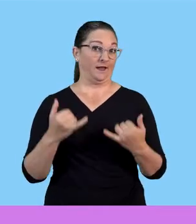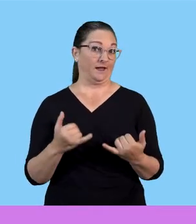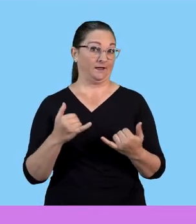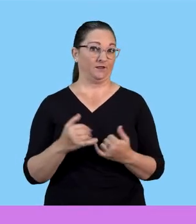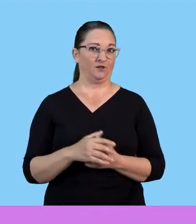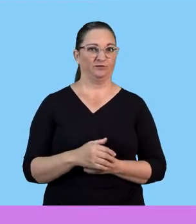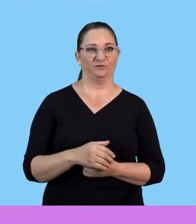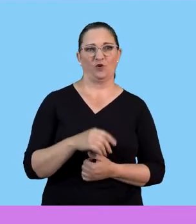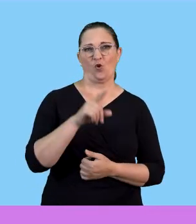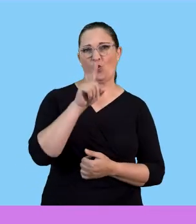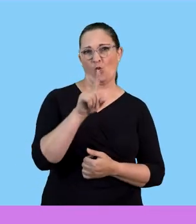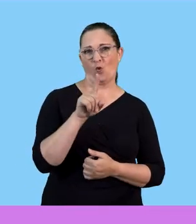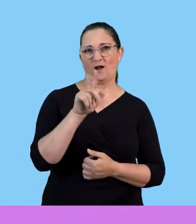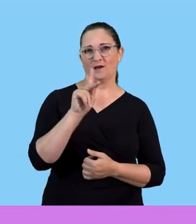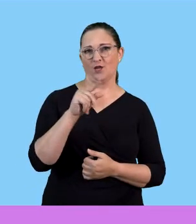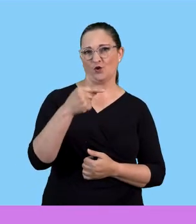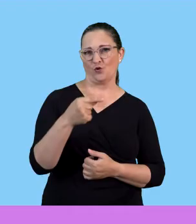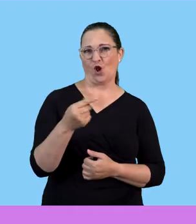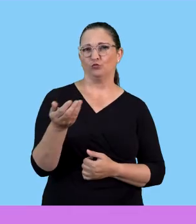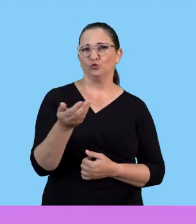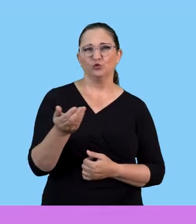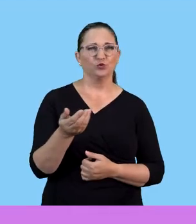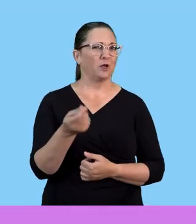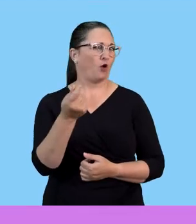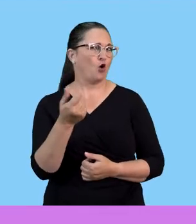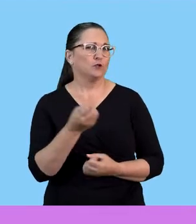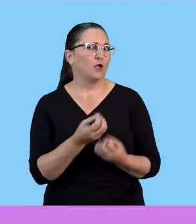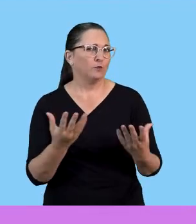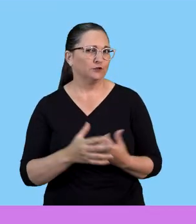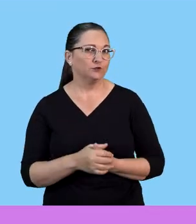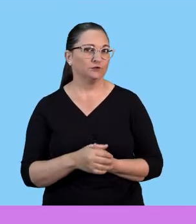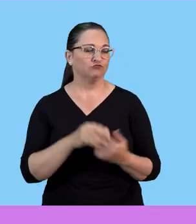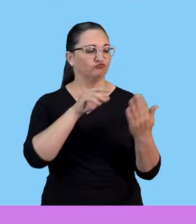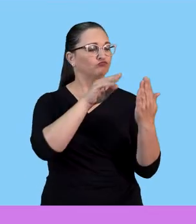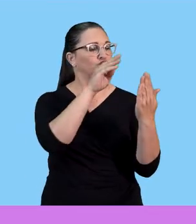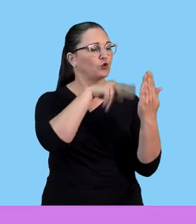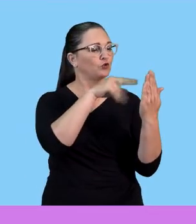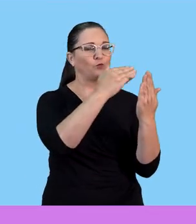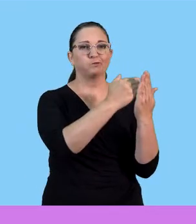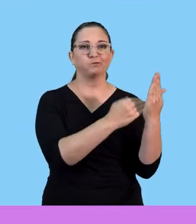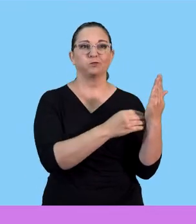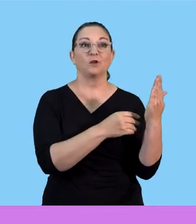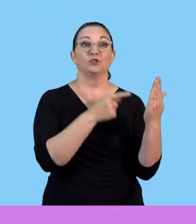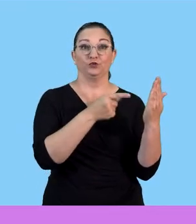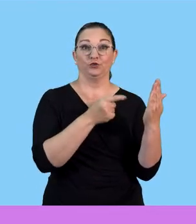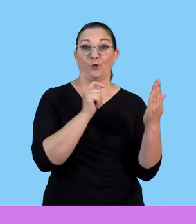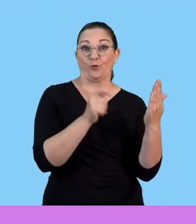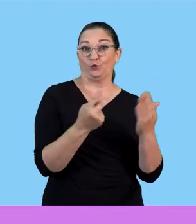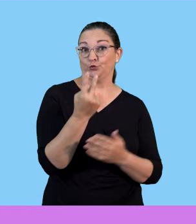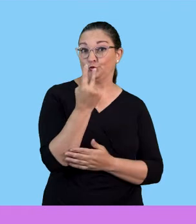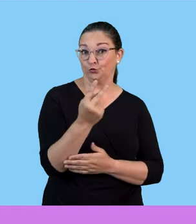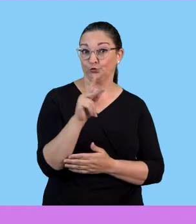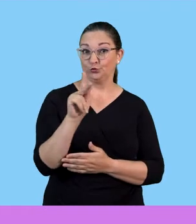What is the cost of 1 kilogram of sugar? So now we need to go and look for sugar. She bought